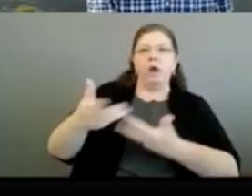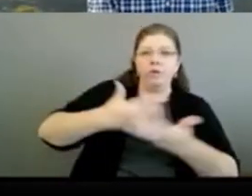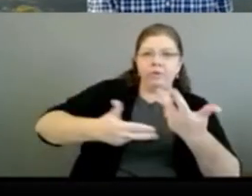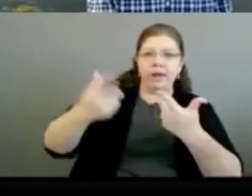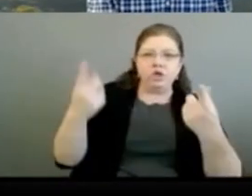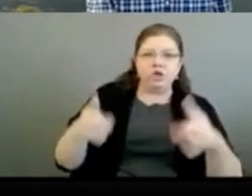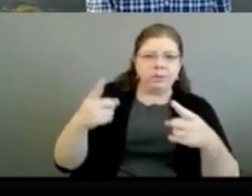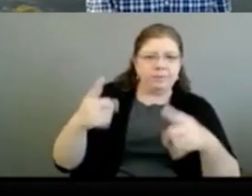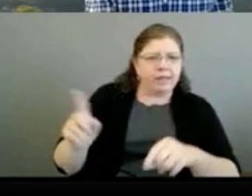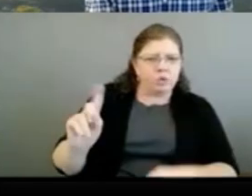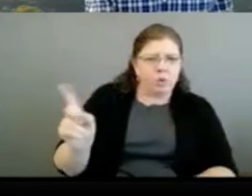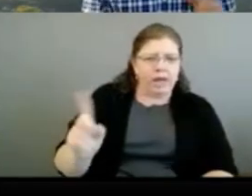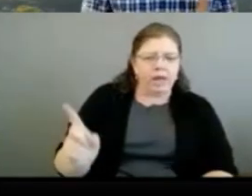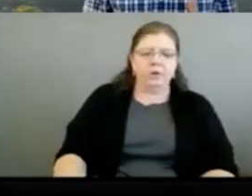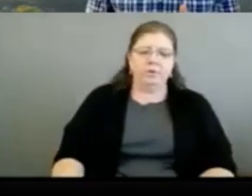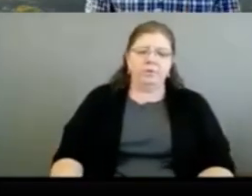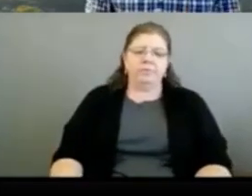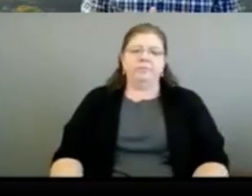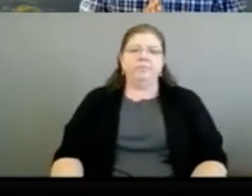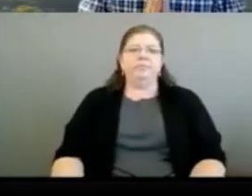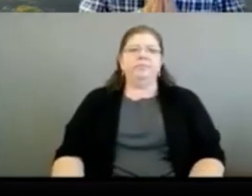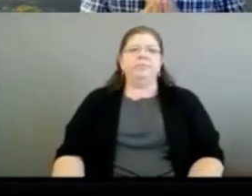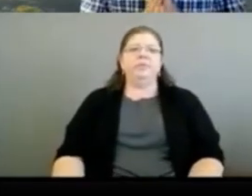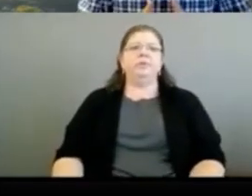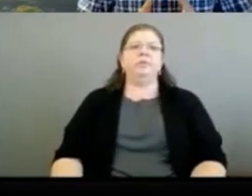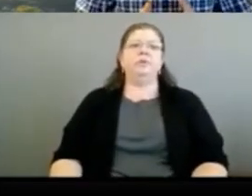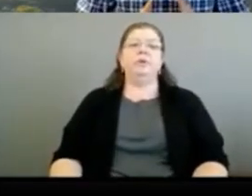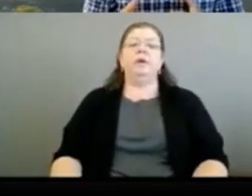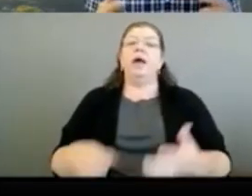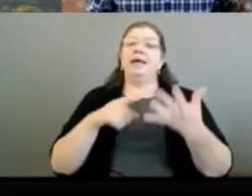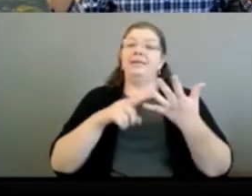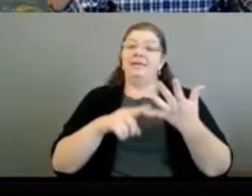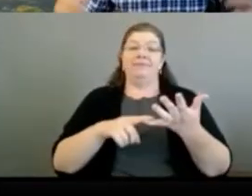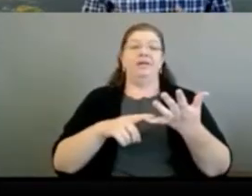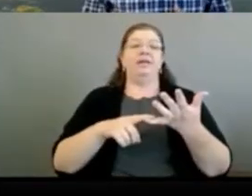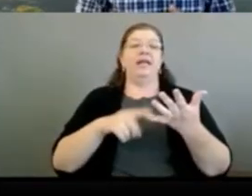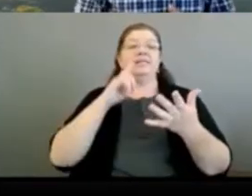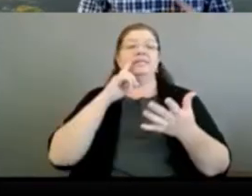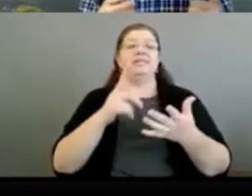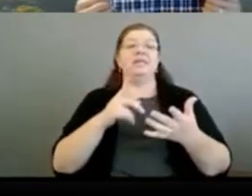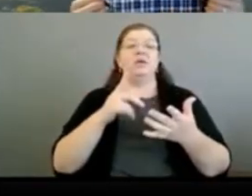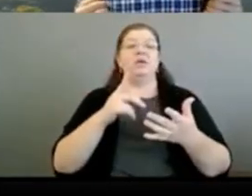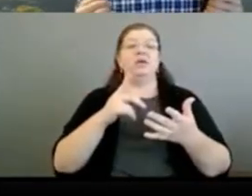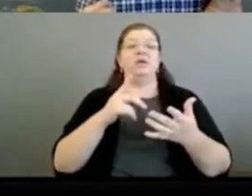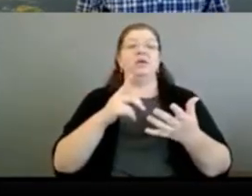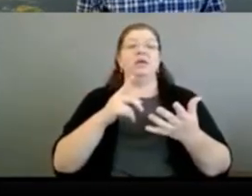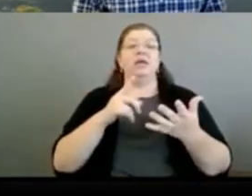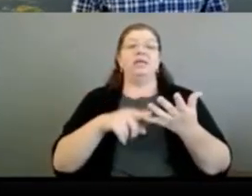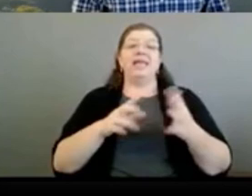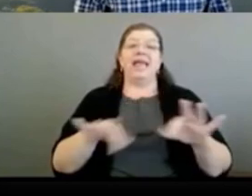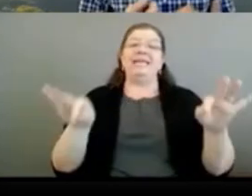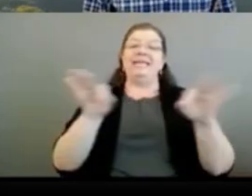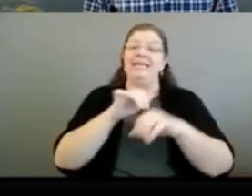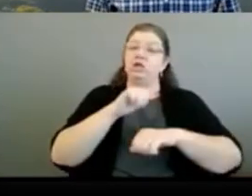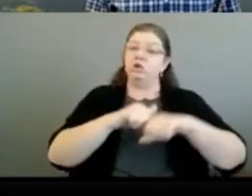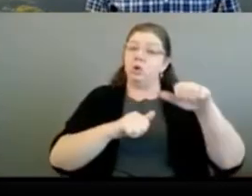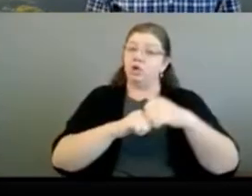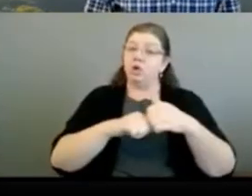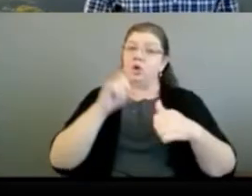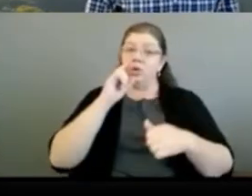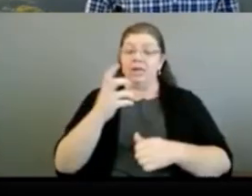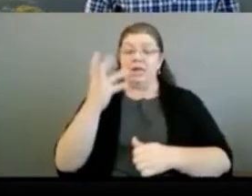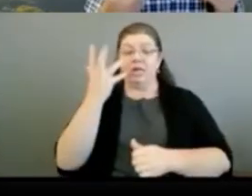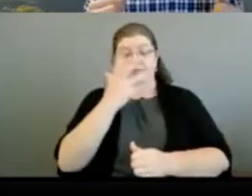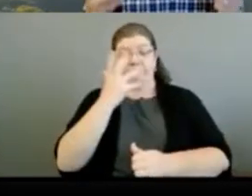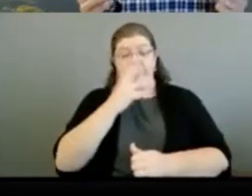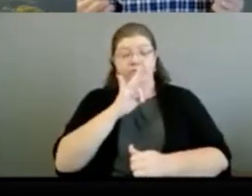place. So idea 5 is that an edge list is a key structure. If you kind of take away one thing about the format you need your data to be in to do a social